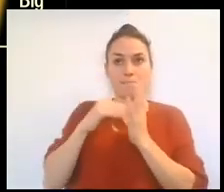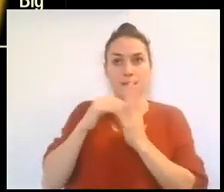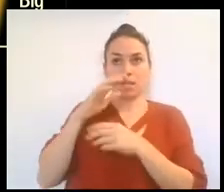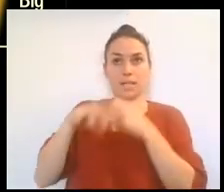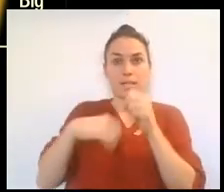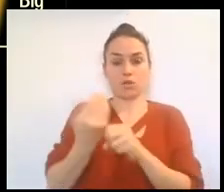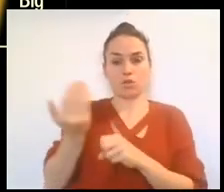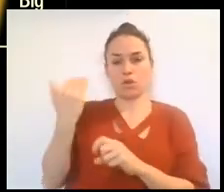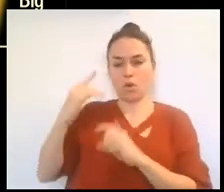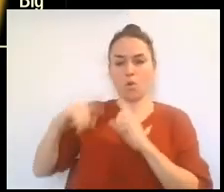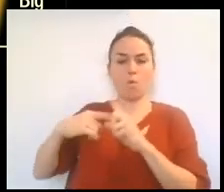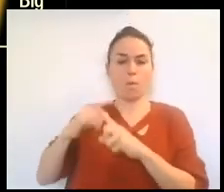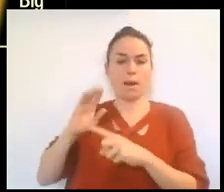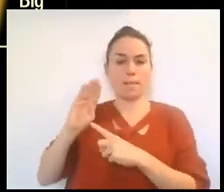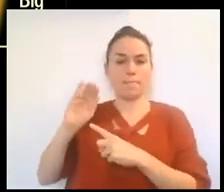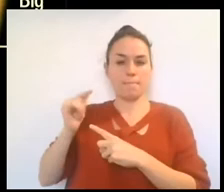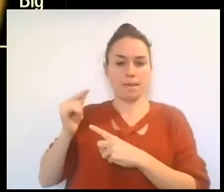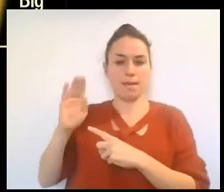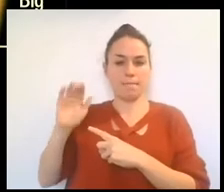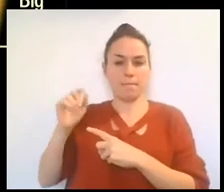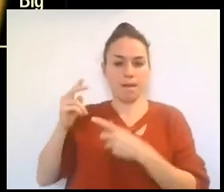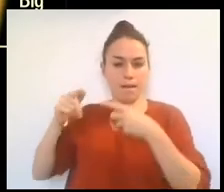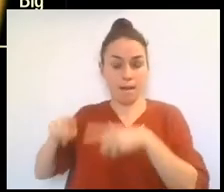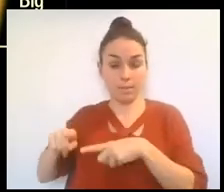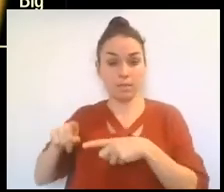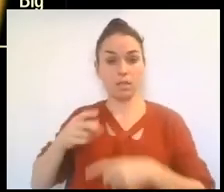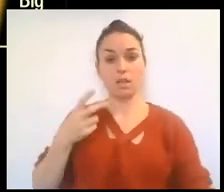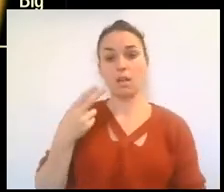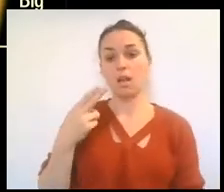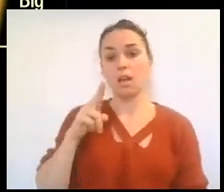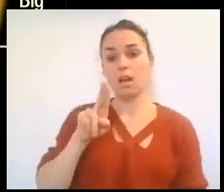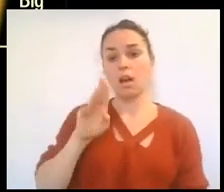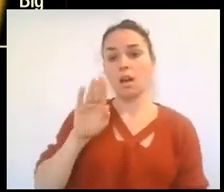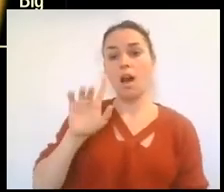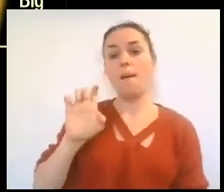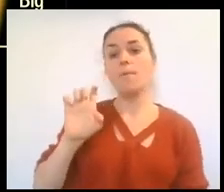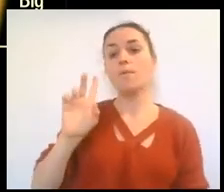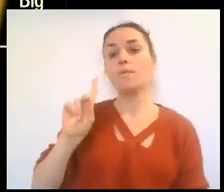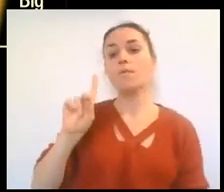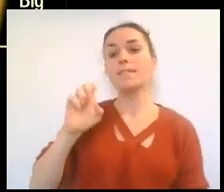the Hubble Deep Field took us back within about